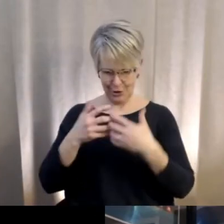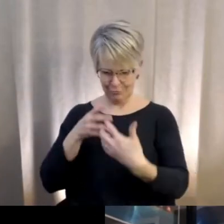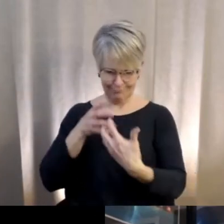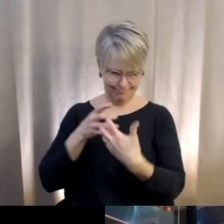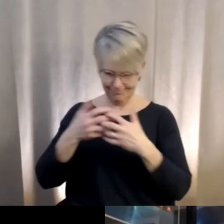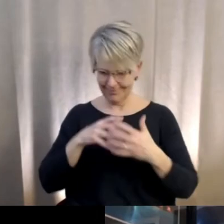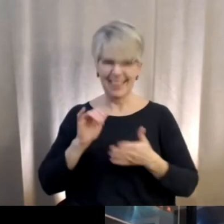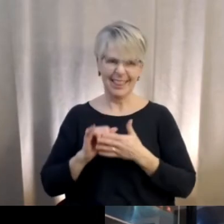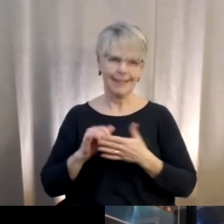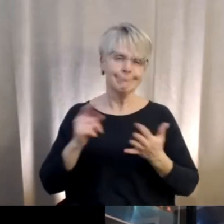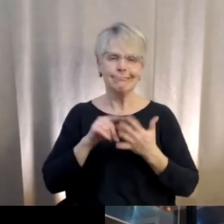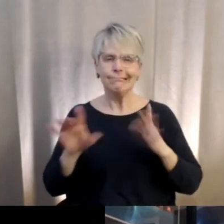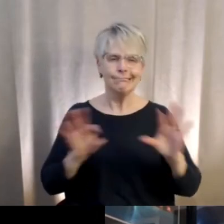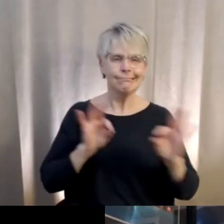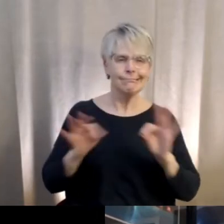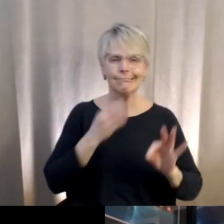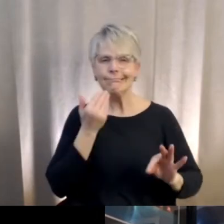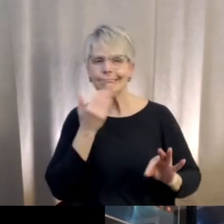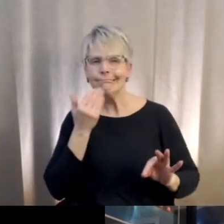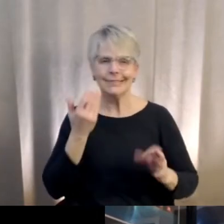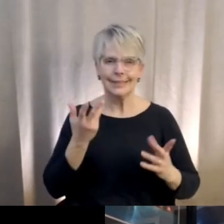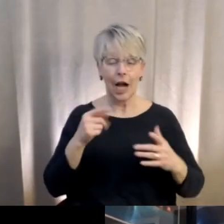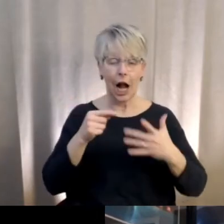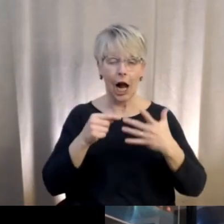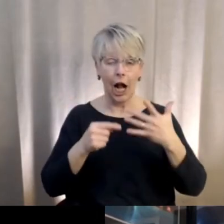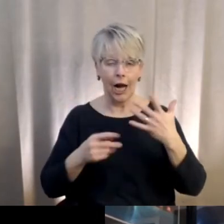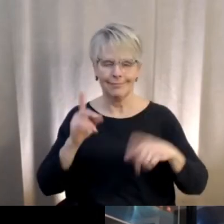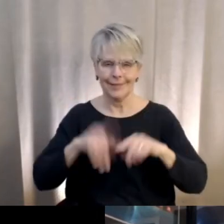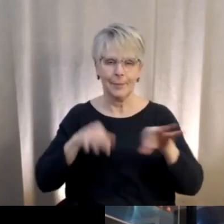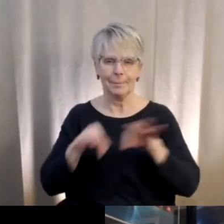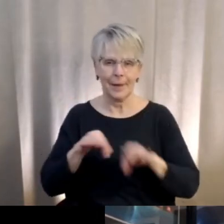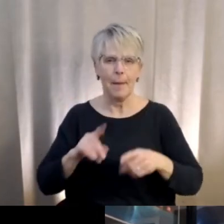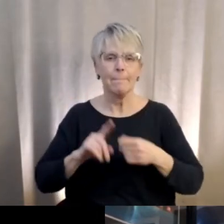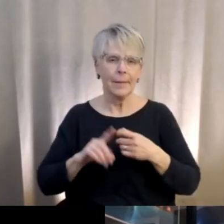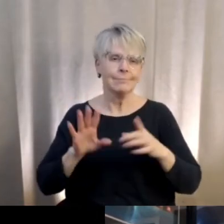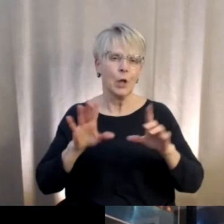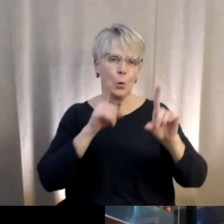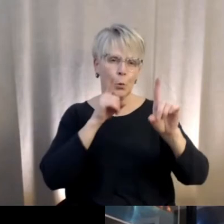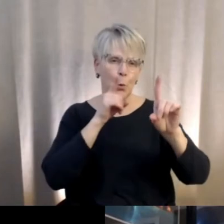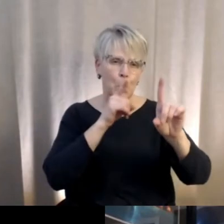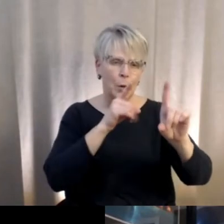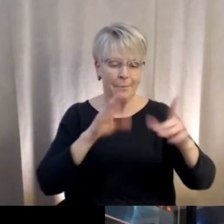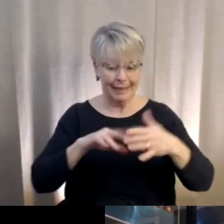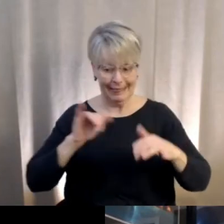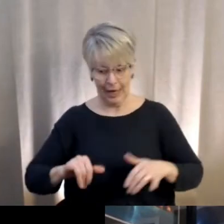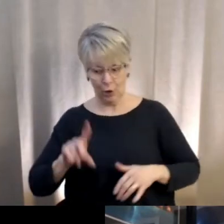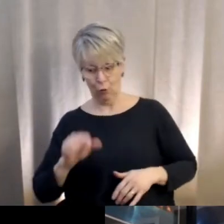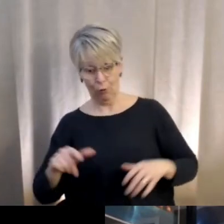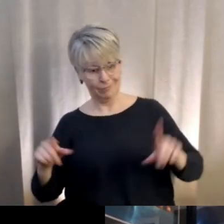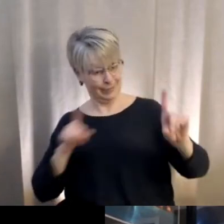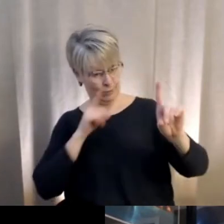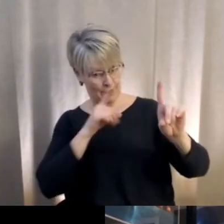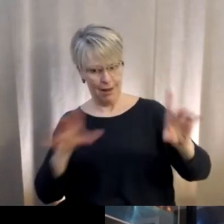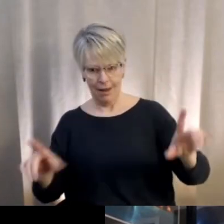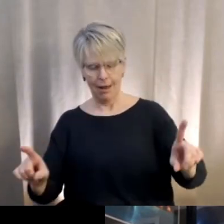biggest kind of handful without getting into too much detail is sure. Moving towards energy. You know,